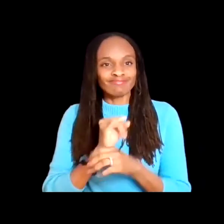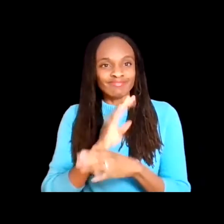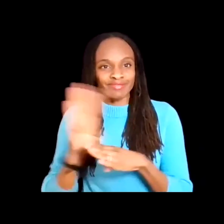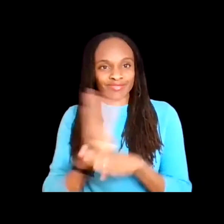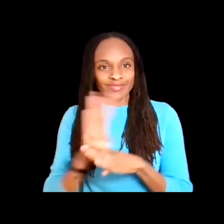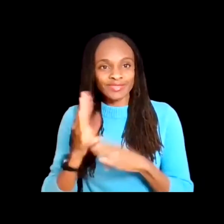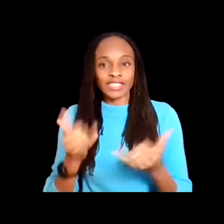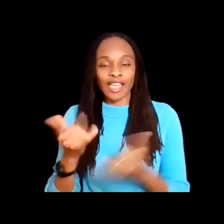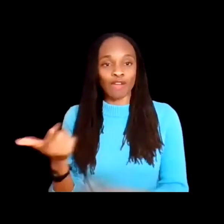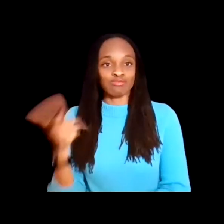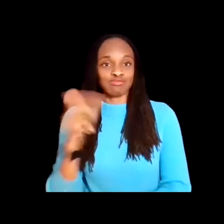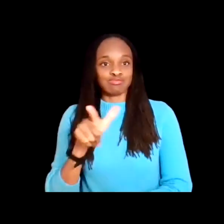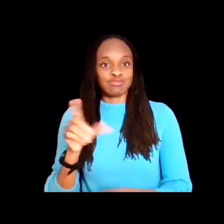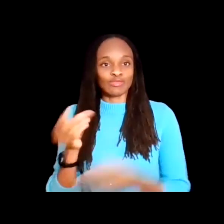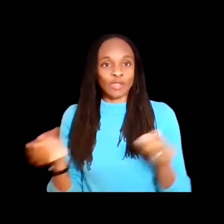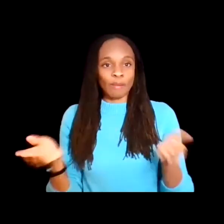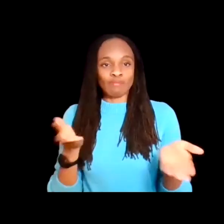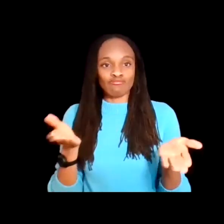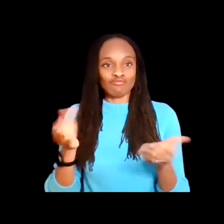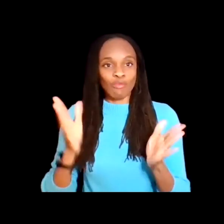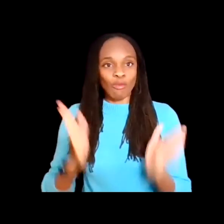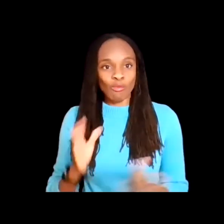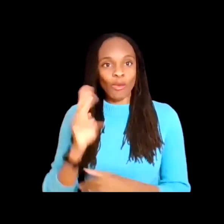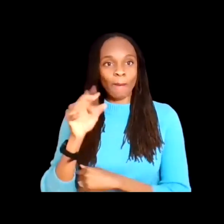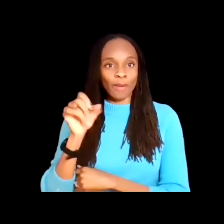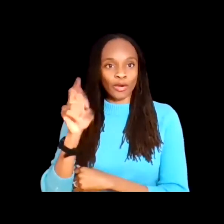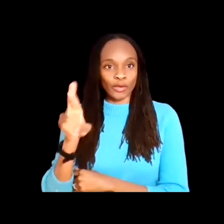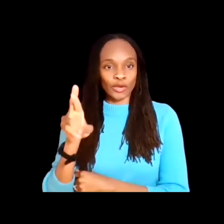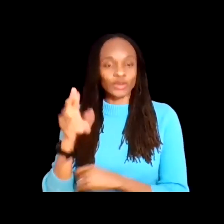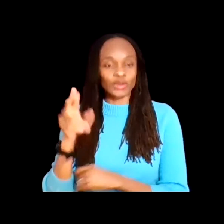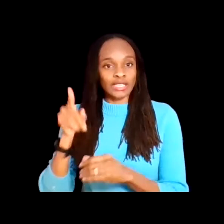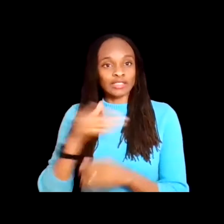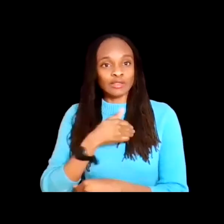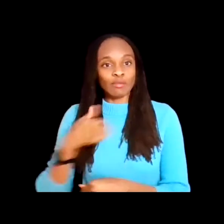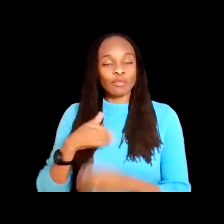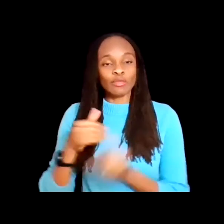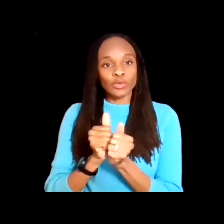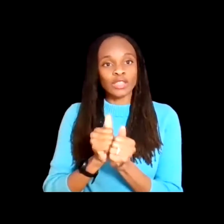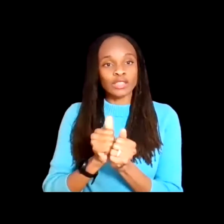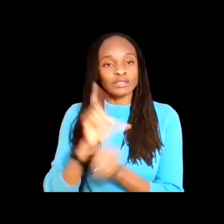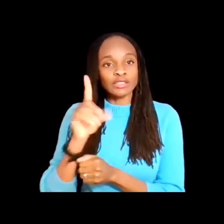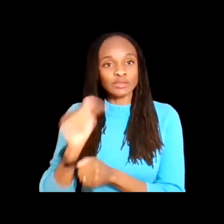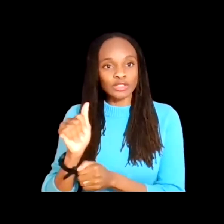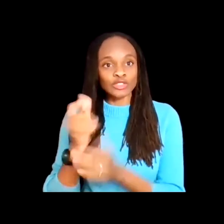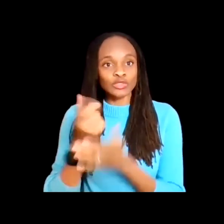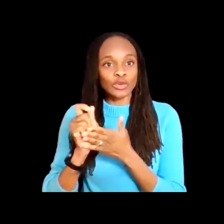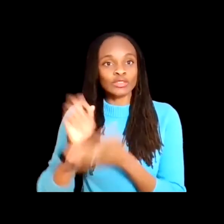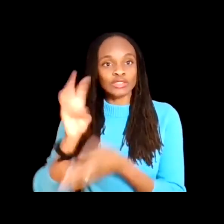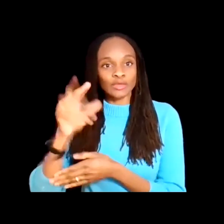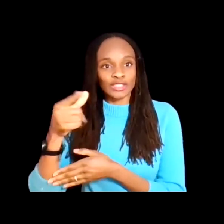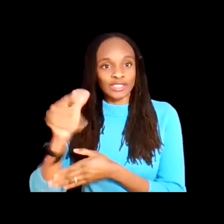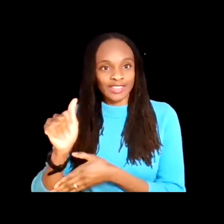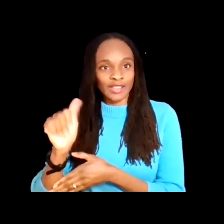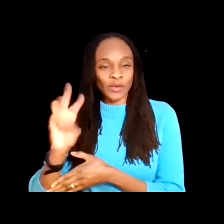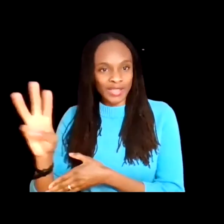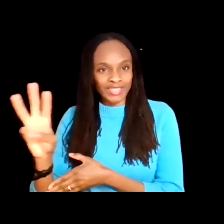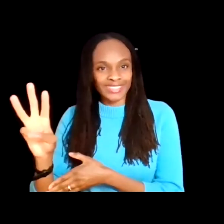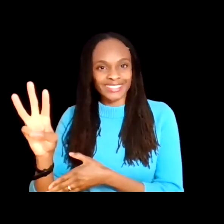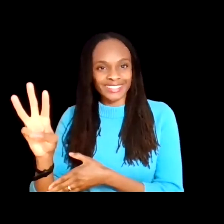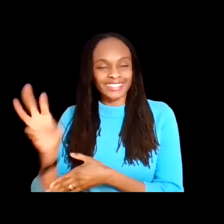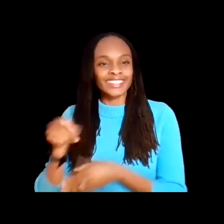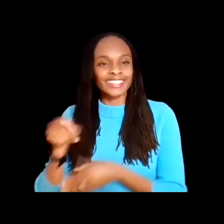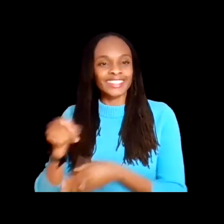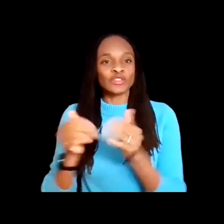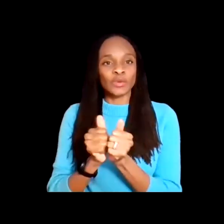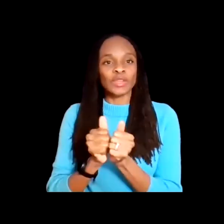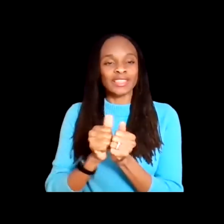to our moderator, David Radcliff, who's a member of the Writers with Disabilities Committee of the Writers Guild of America West, while also serving within